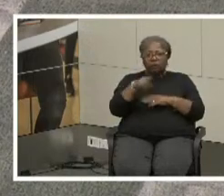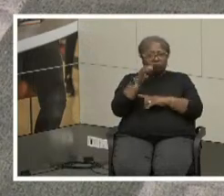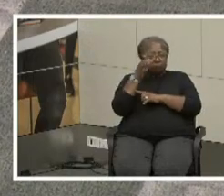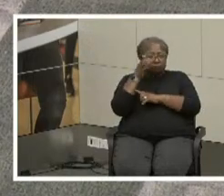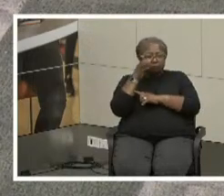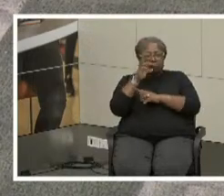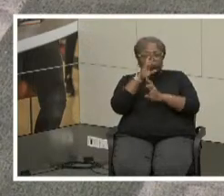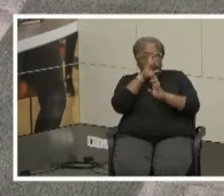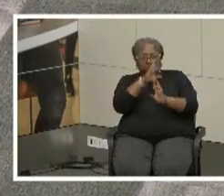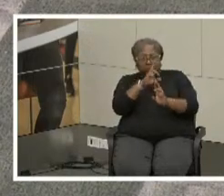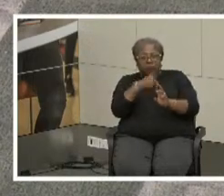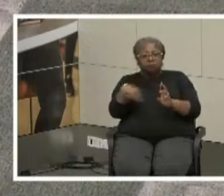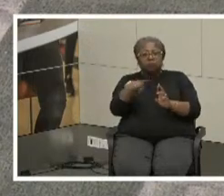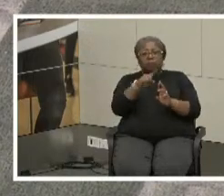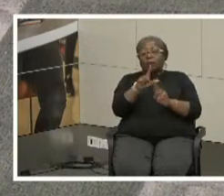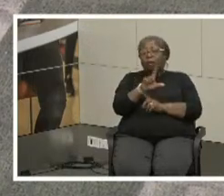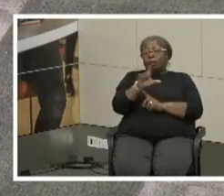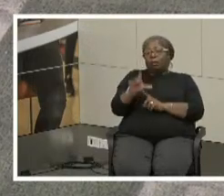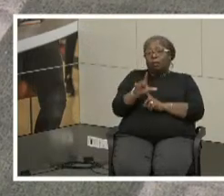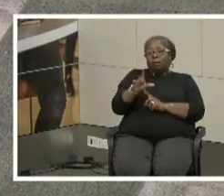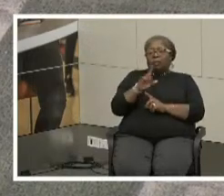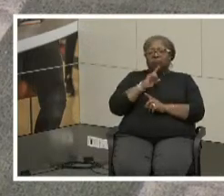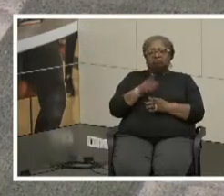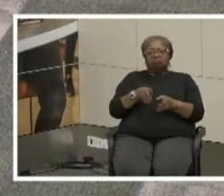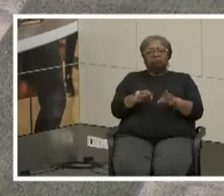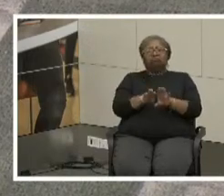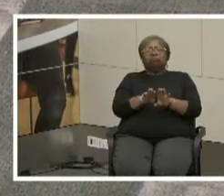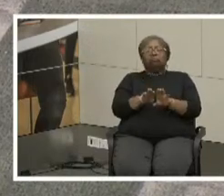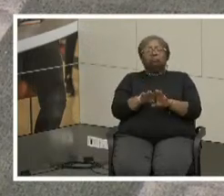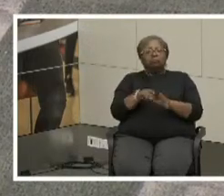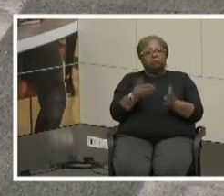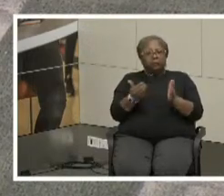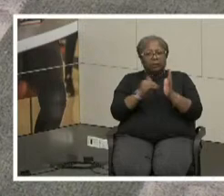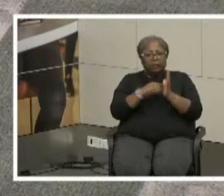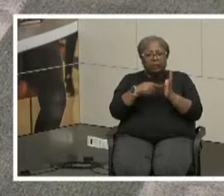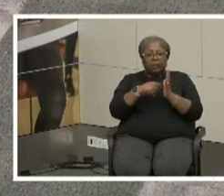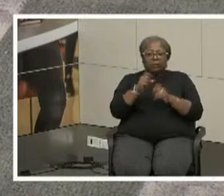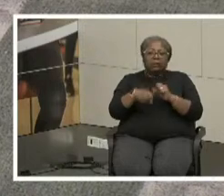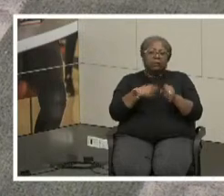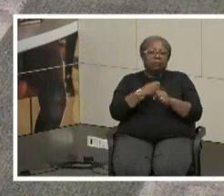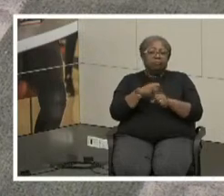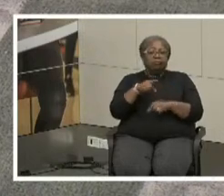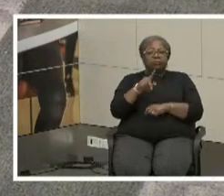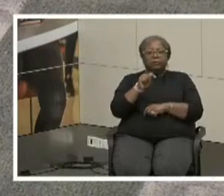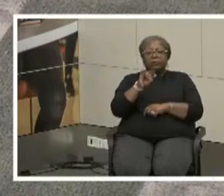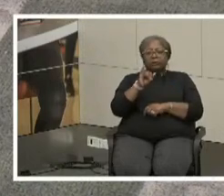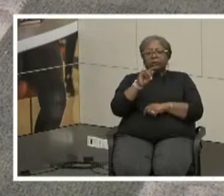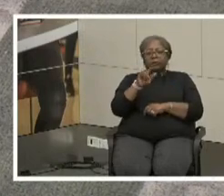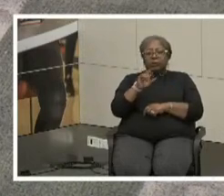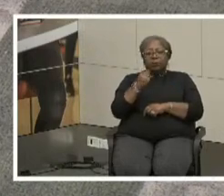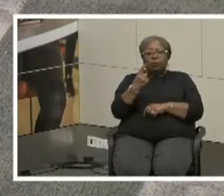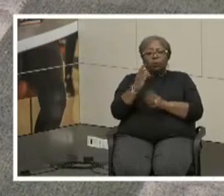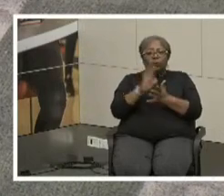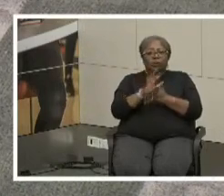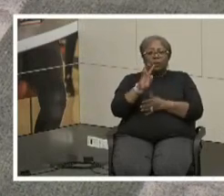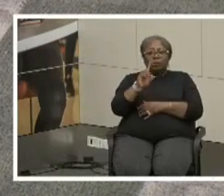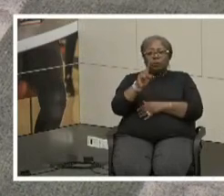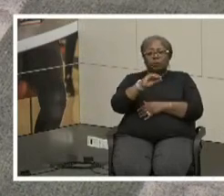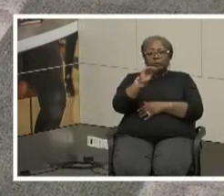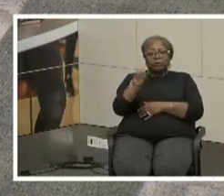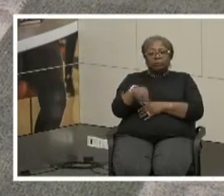and respected uh the library is being shut down at the end of this year this is a title one school 71%